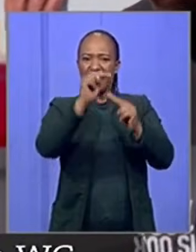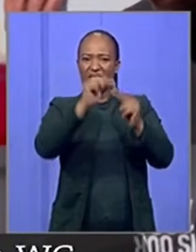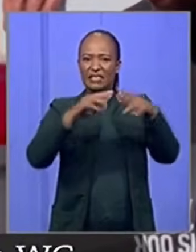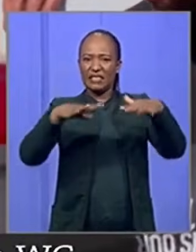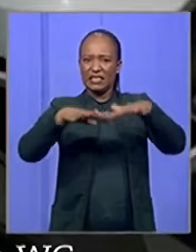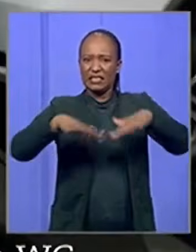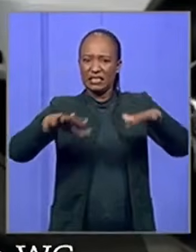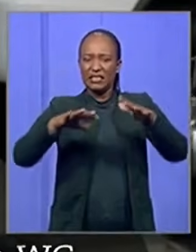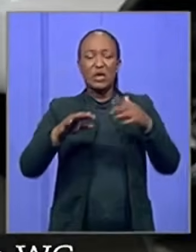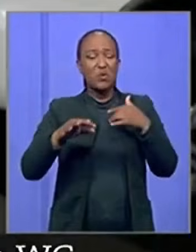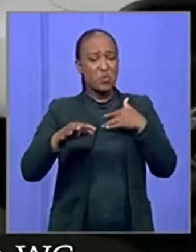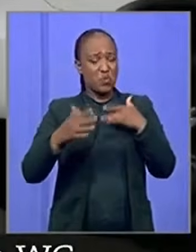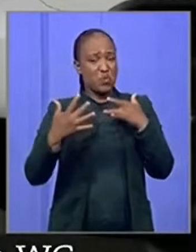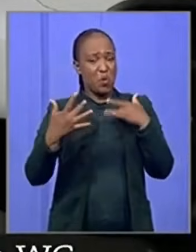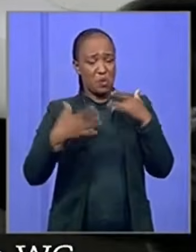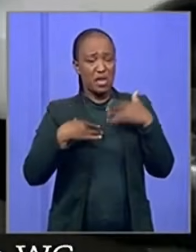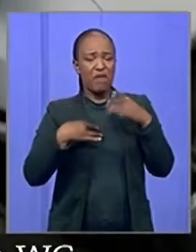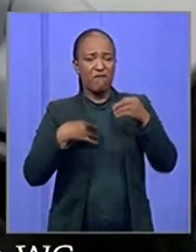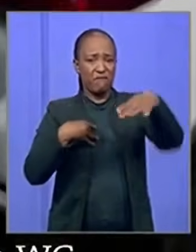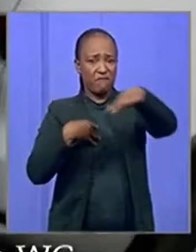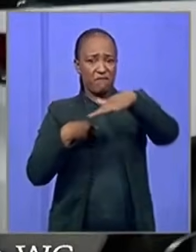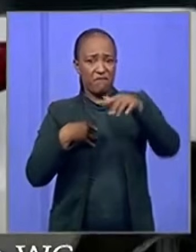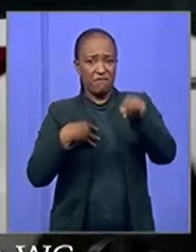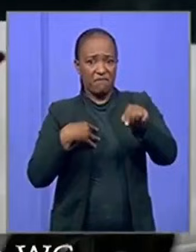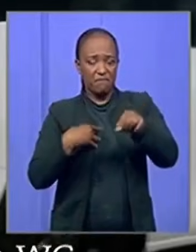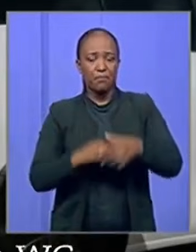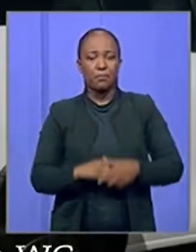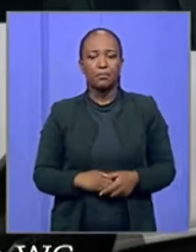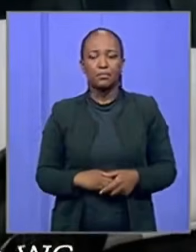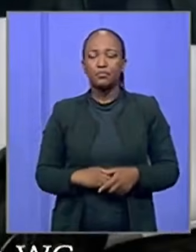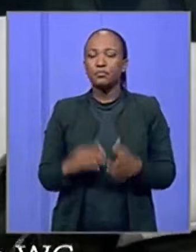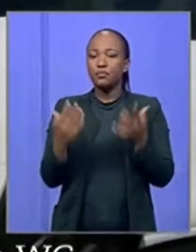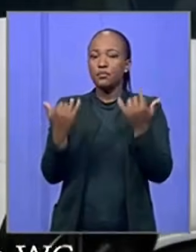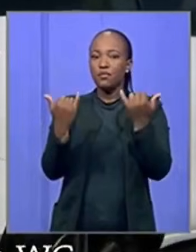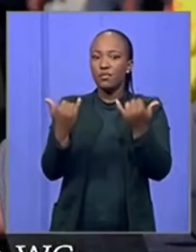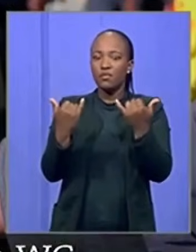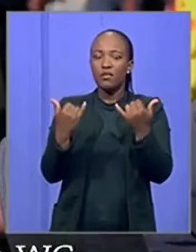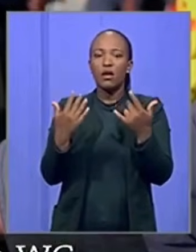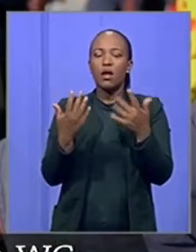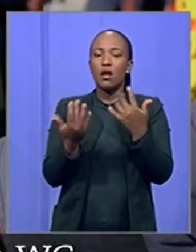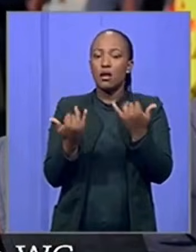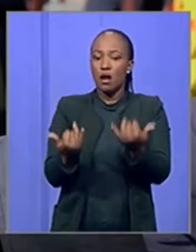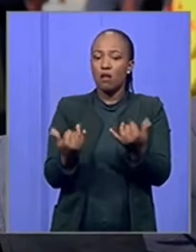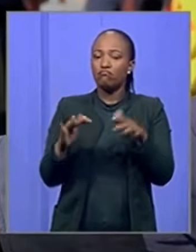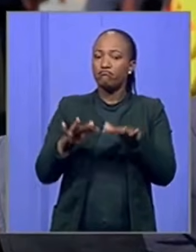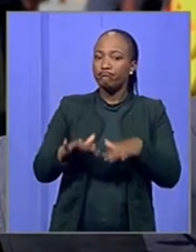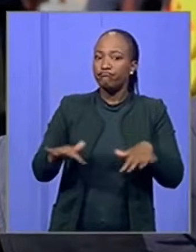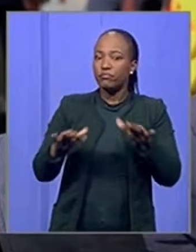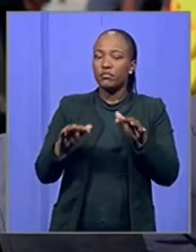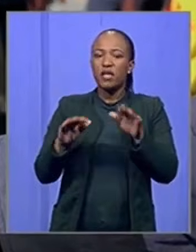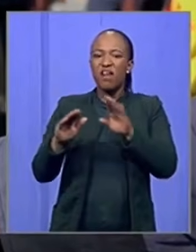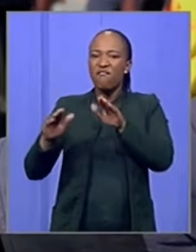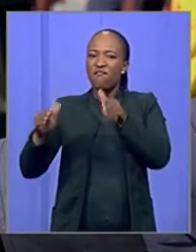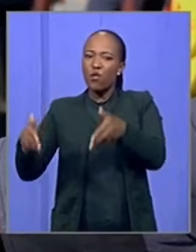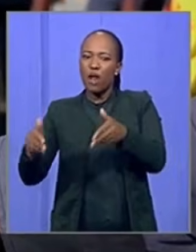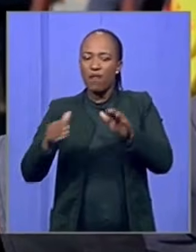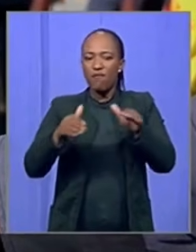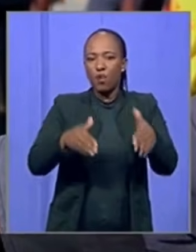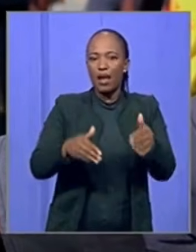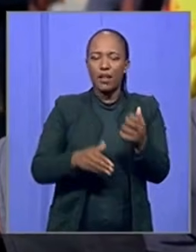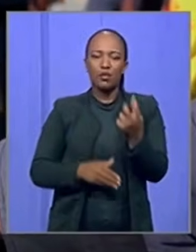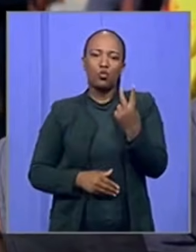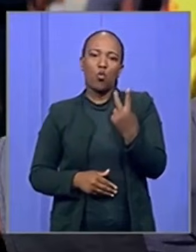dinokwane. There are shootings every day. As we're standing here now, there is about 2 funerals that is happening in West